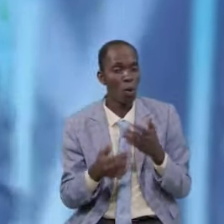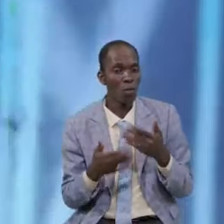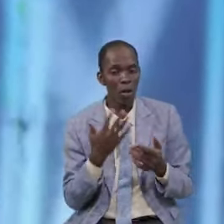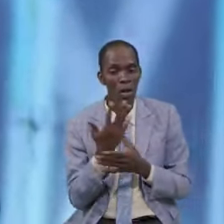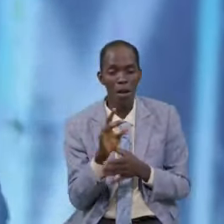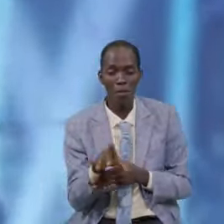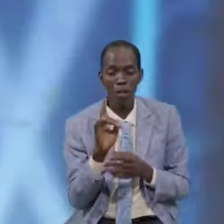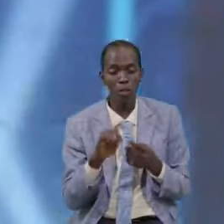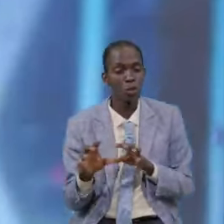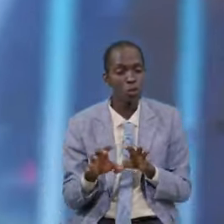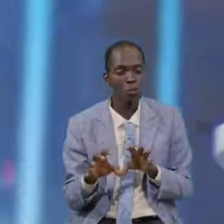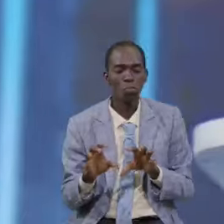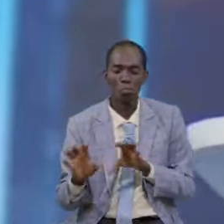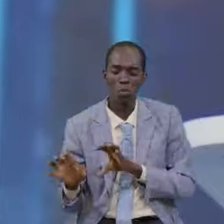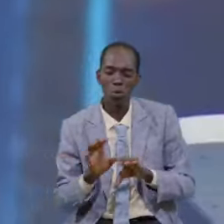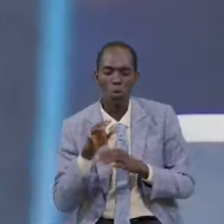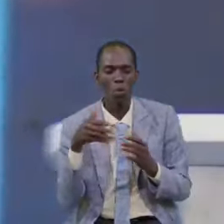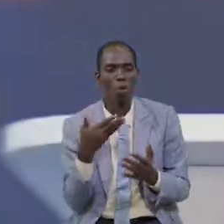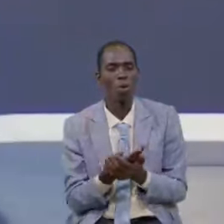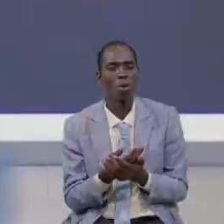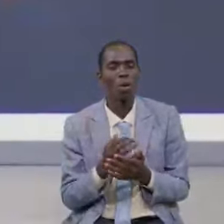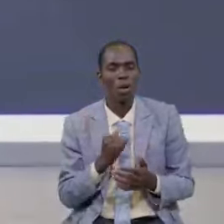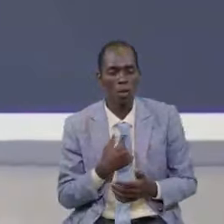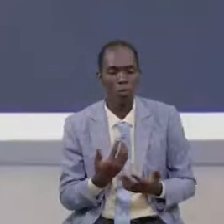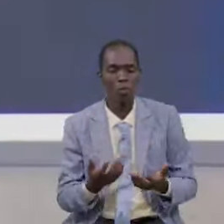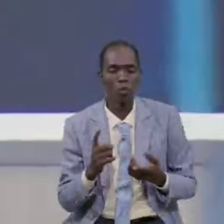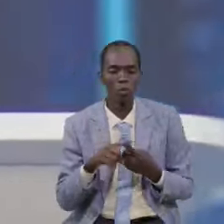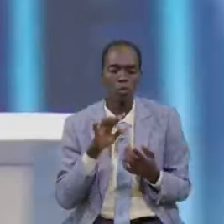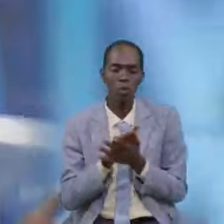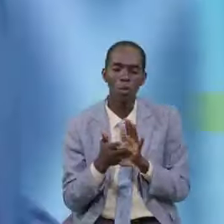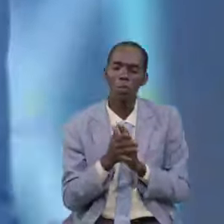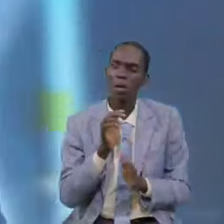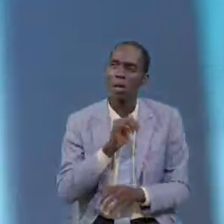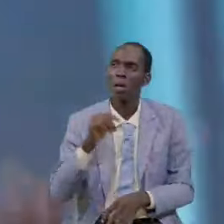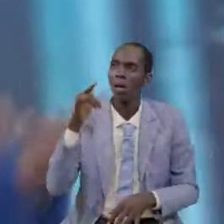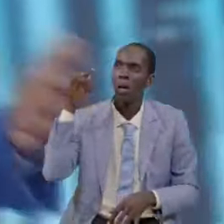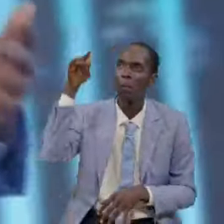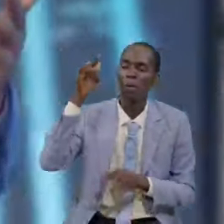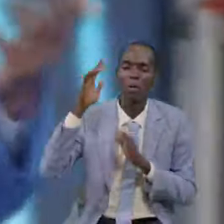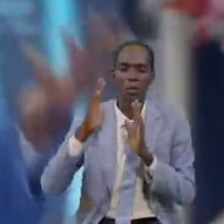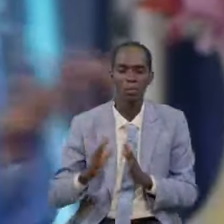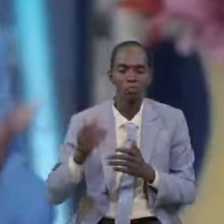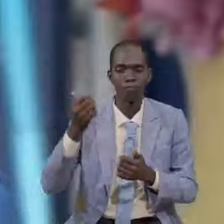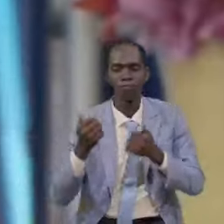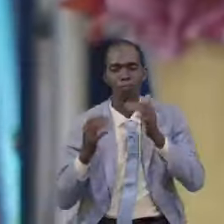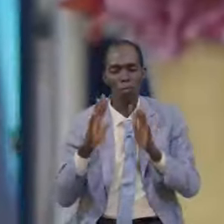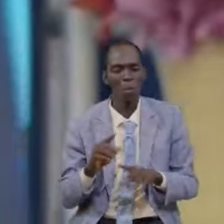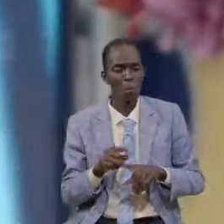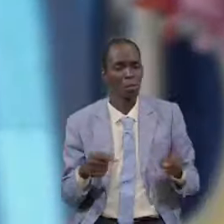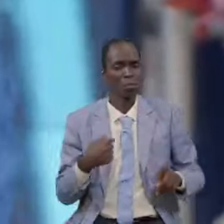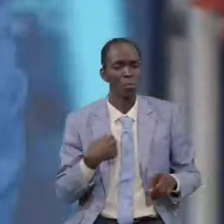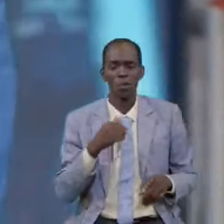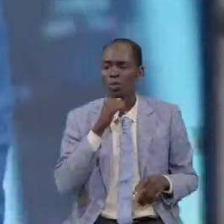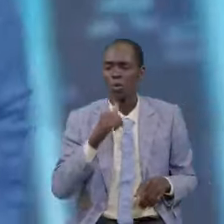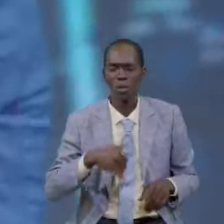to become a pilot. But now I don't even have the entry qualifications yet. That's all right. That's